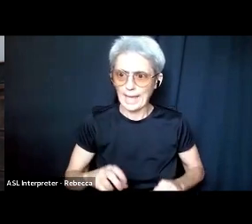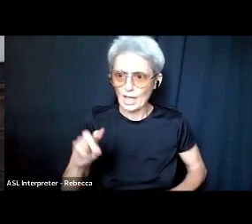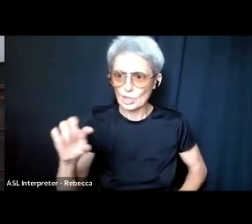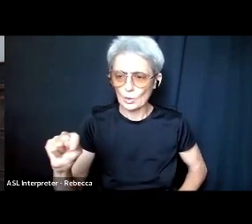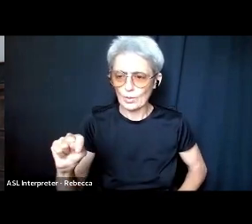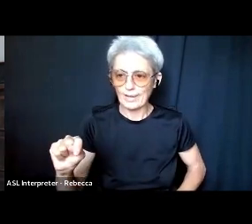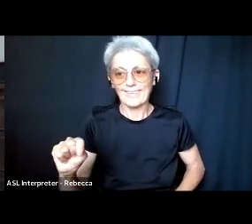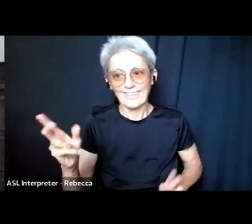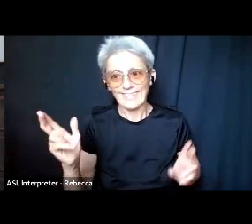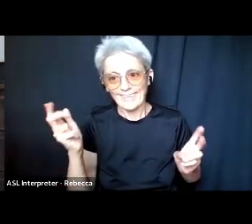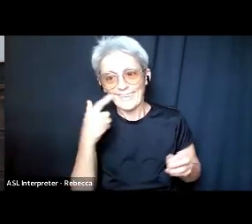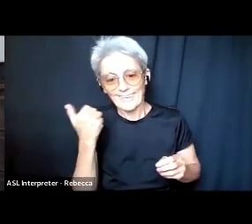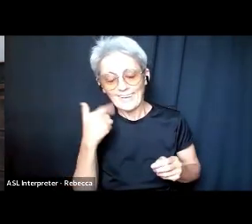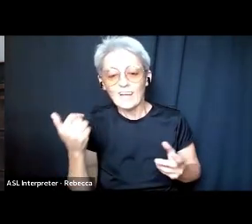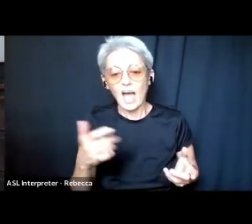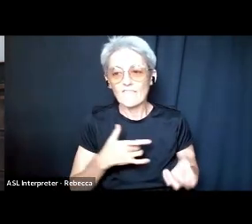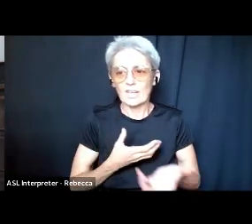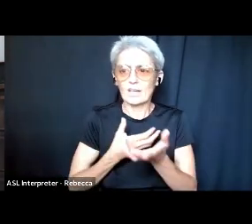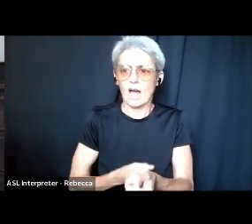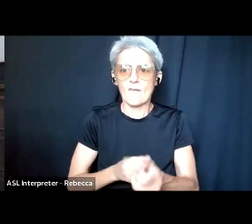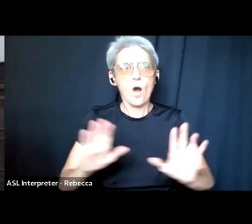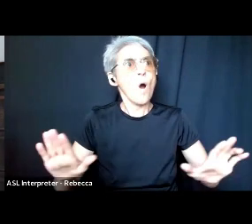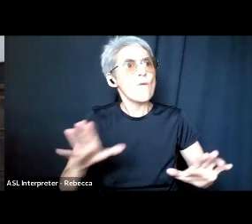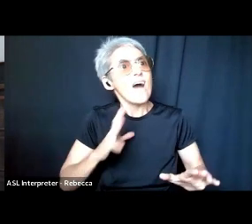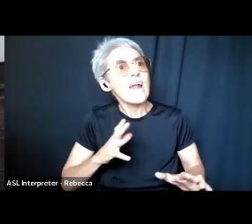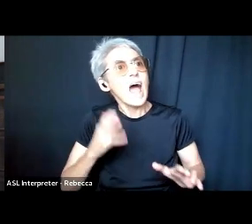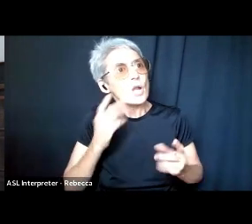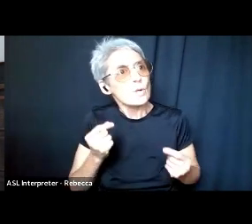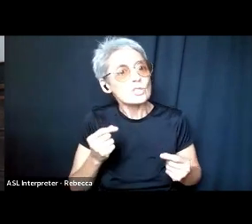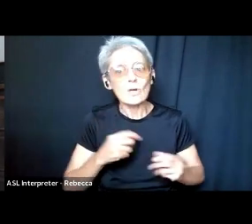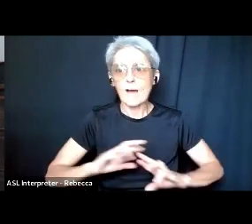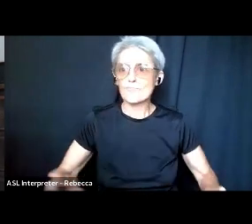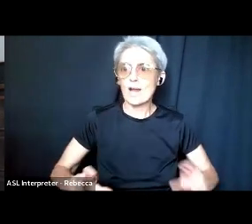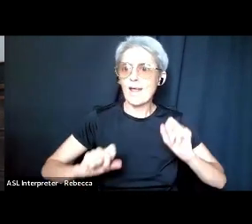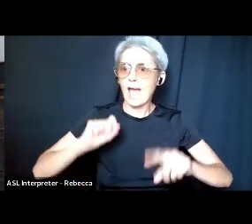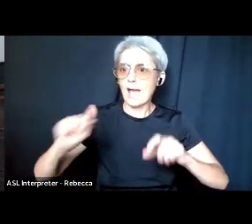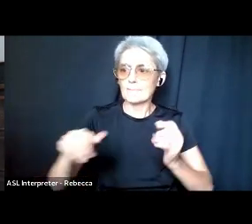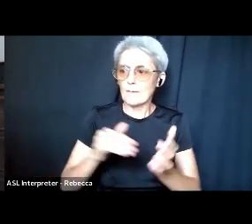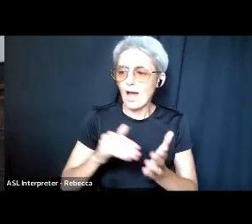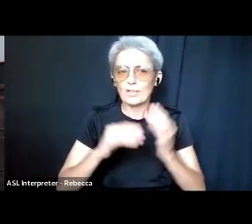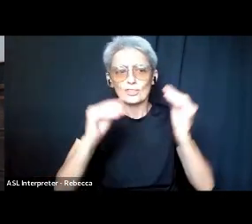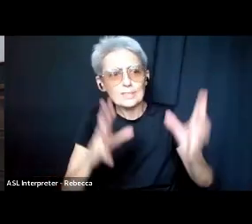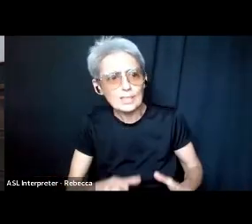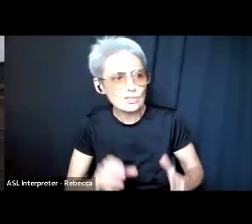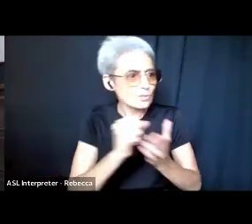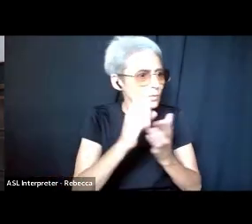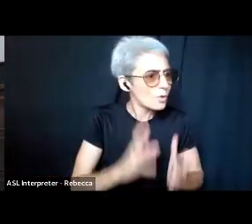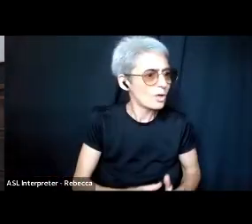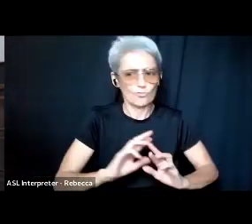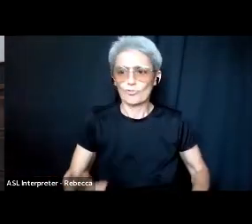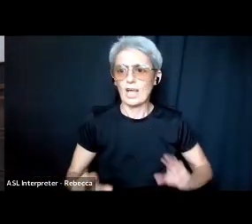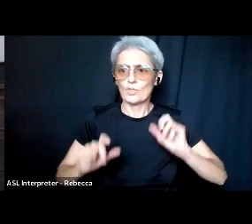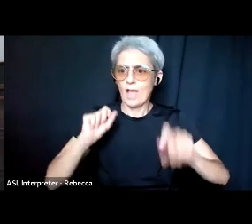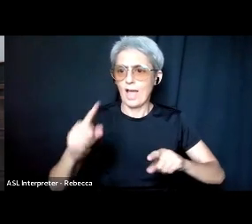sense of, now I know what to do. Now I know what questions to ask of my pediatrician or teacher or social worker. Now I